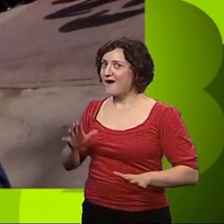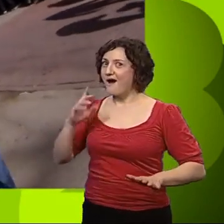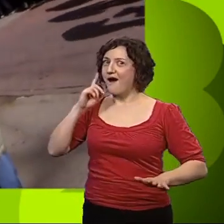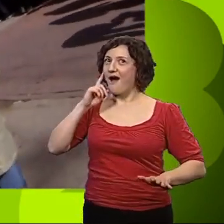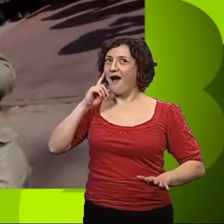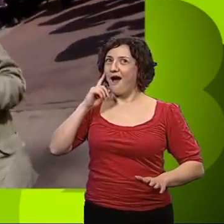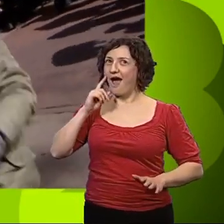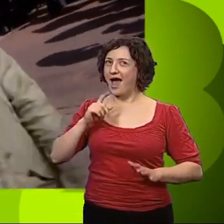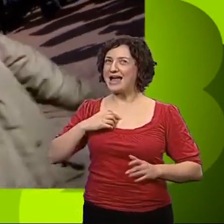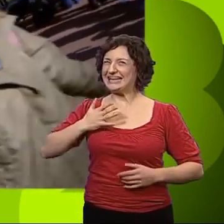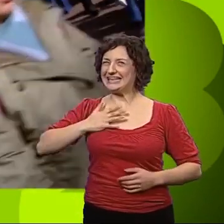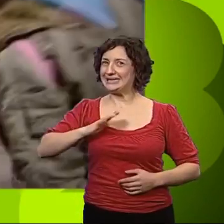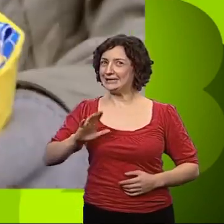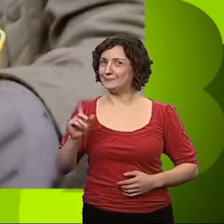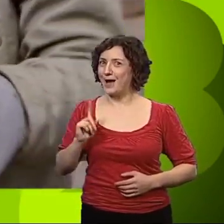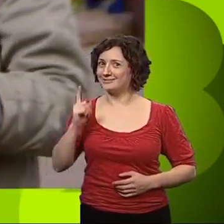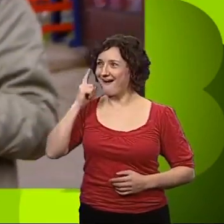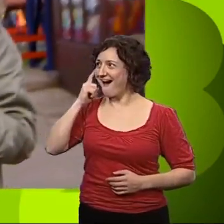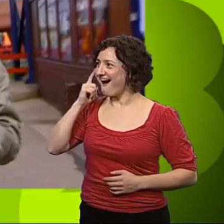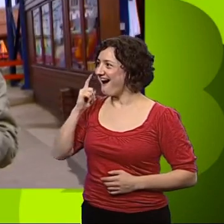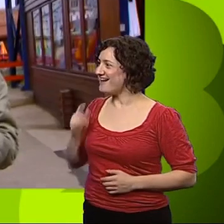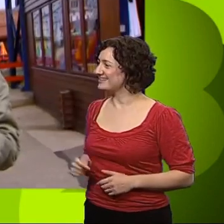I know what I need now.